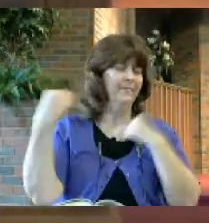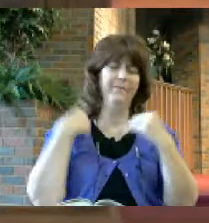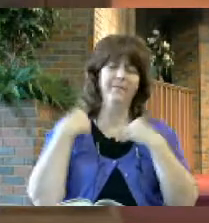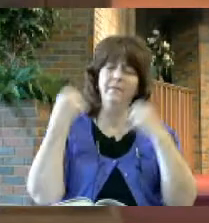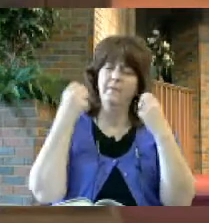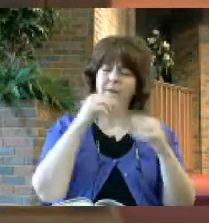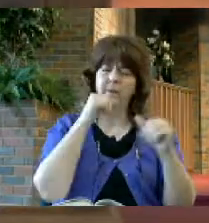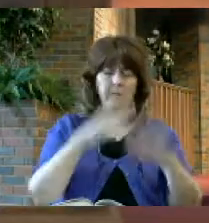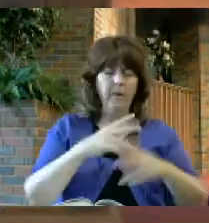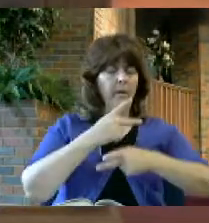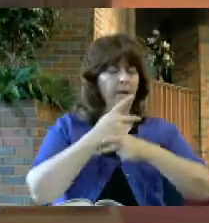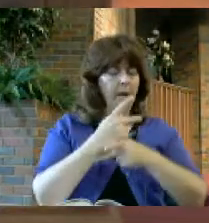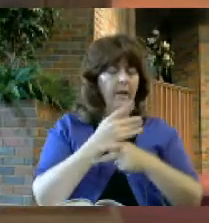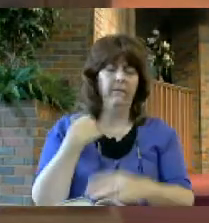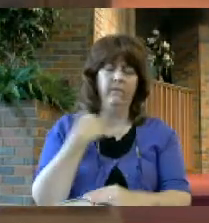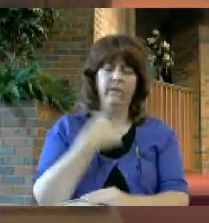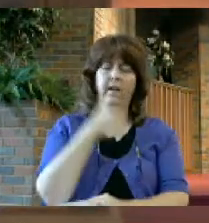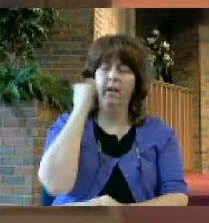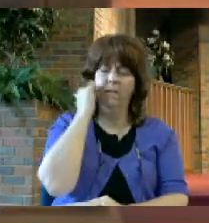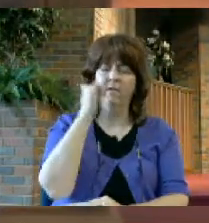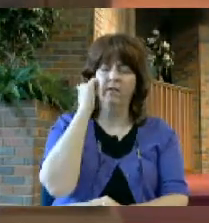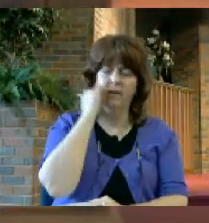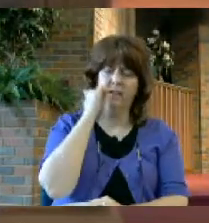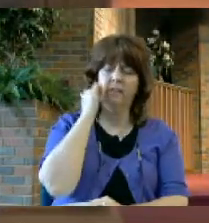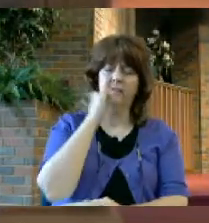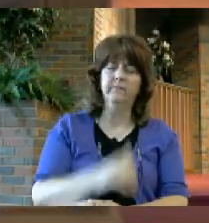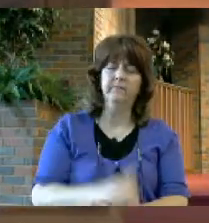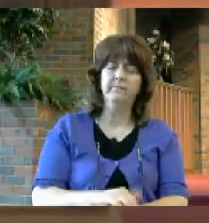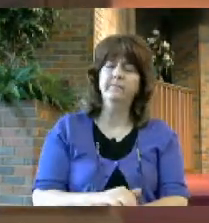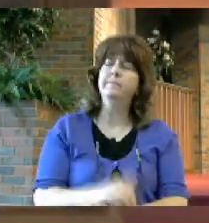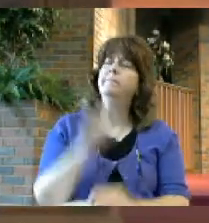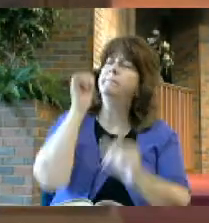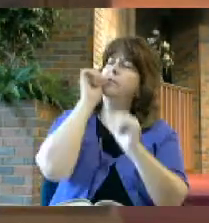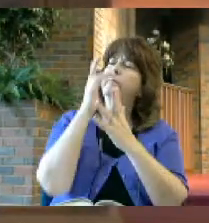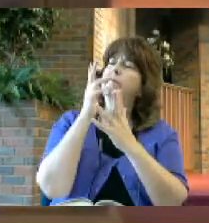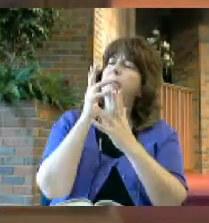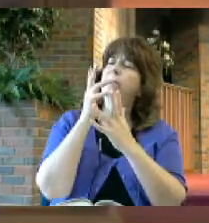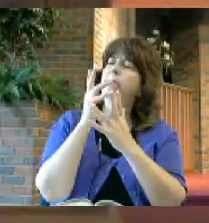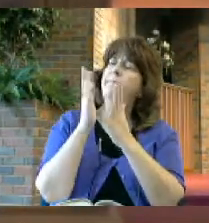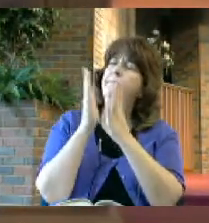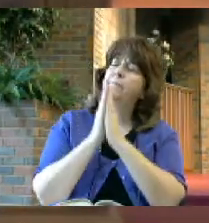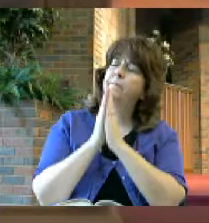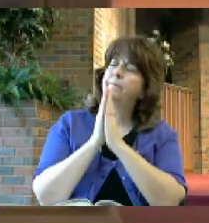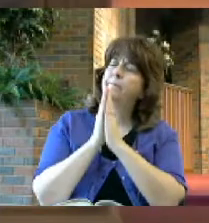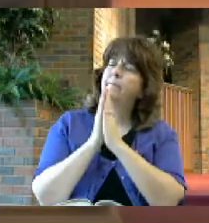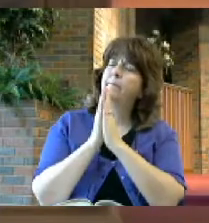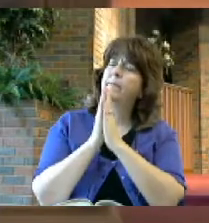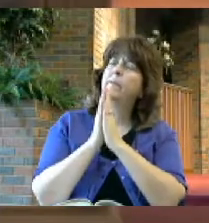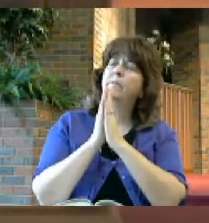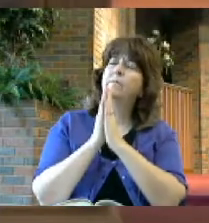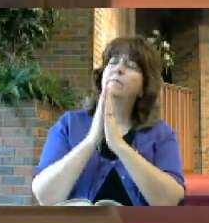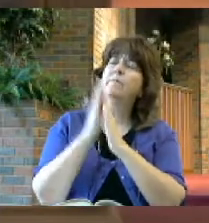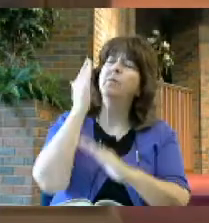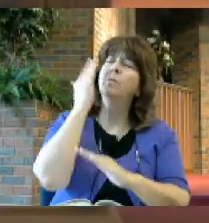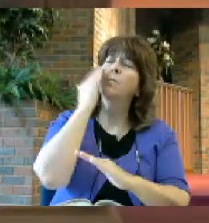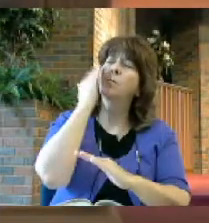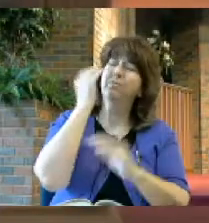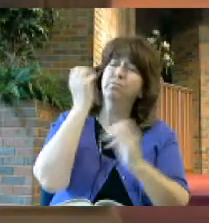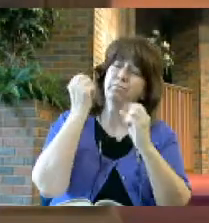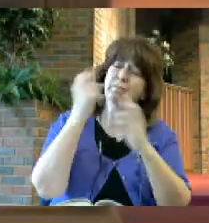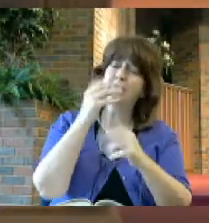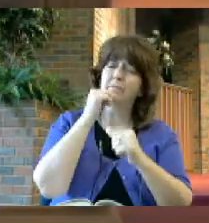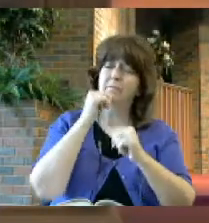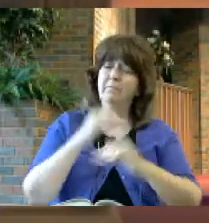every day. We pray, Father, as we realize these blessings, and those blessings especially